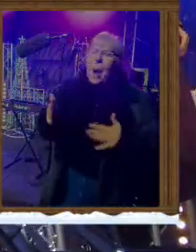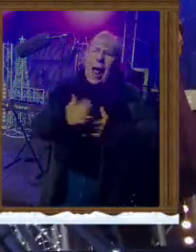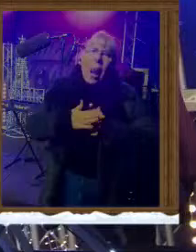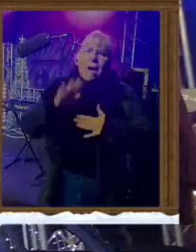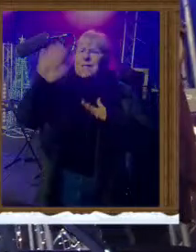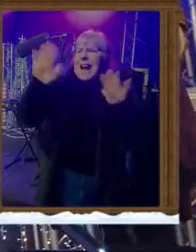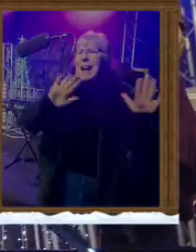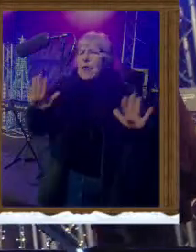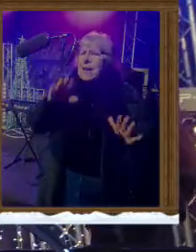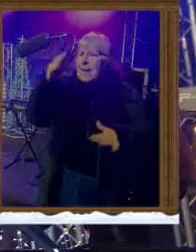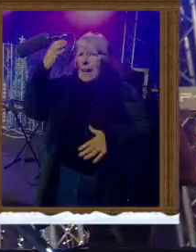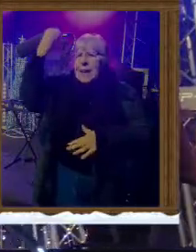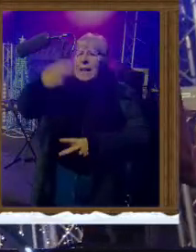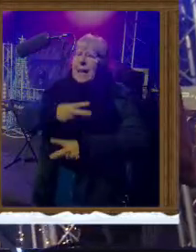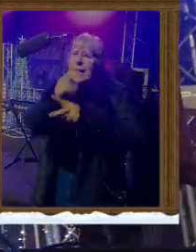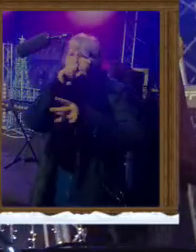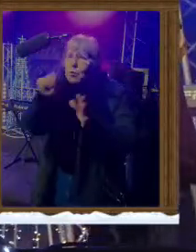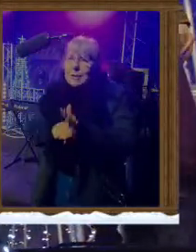for Christmas.